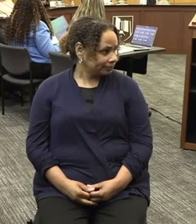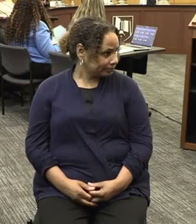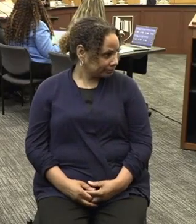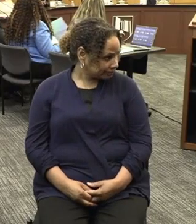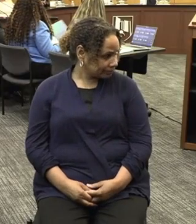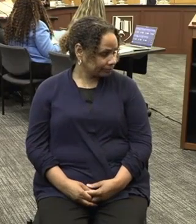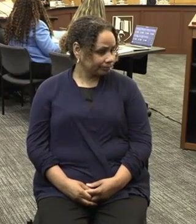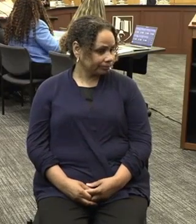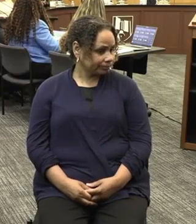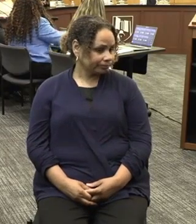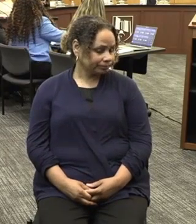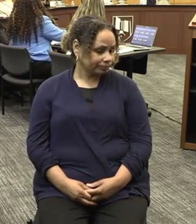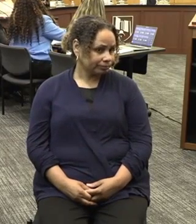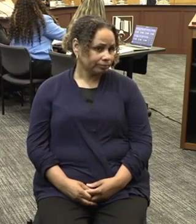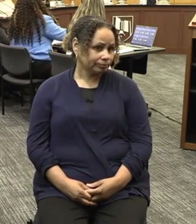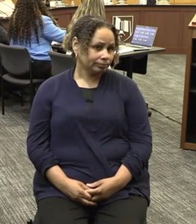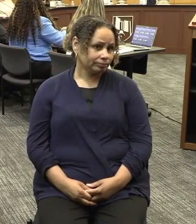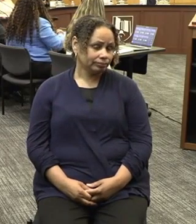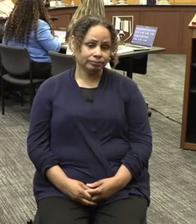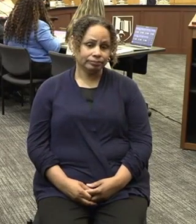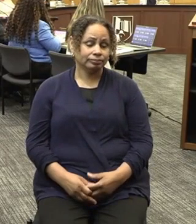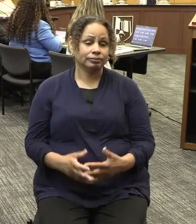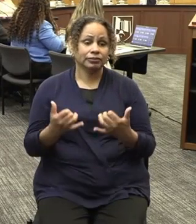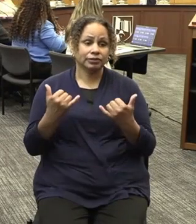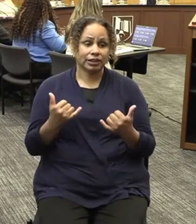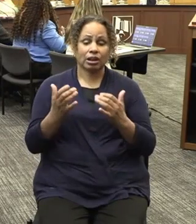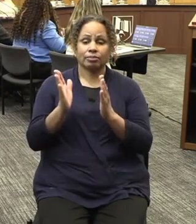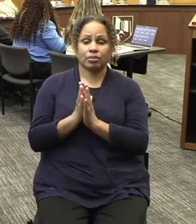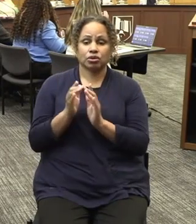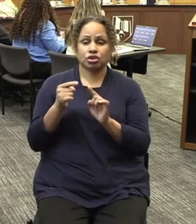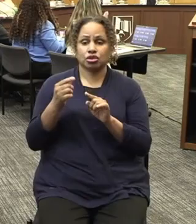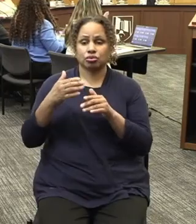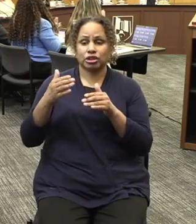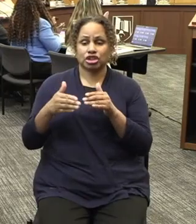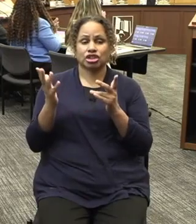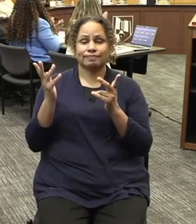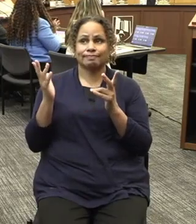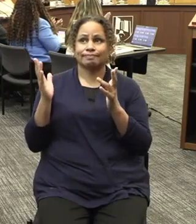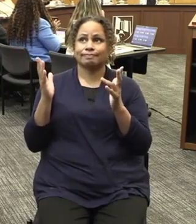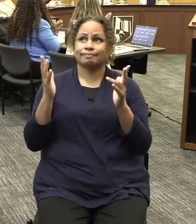With that, the chair requests a motion to adjourn. So moved.